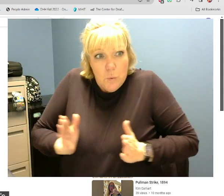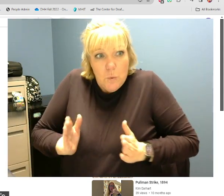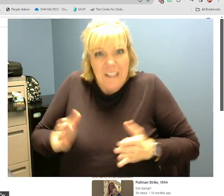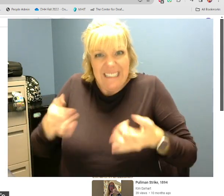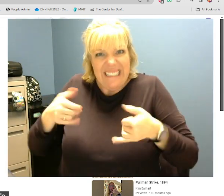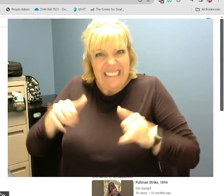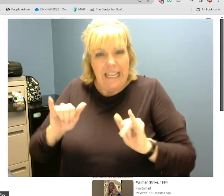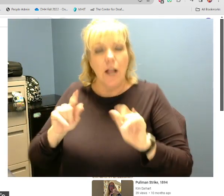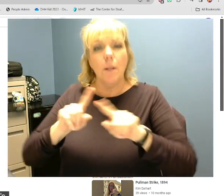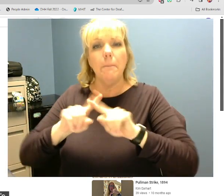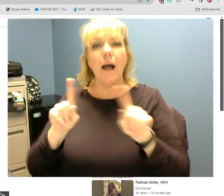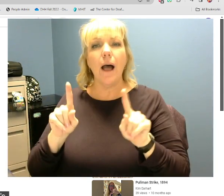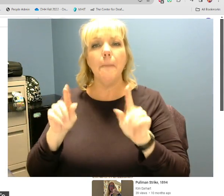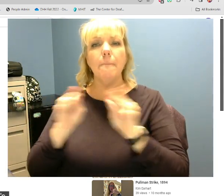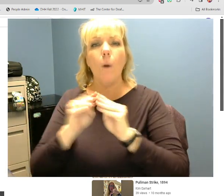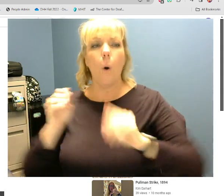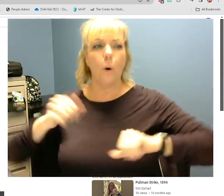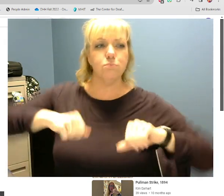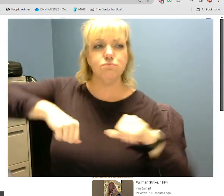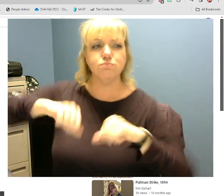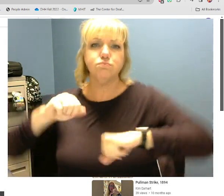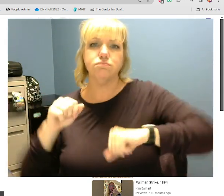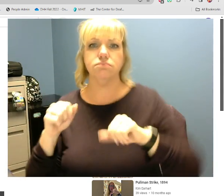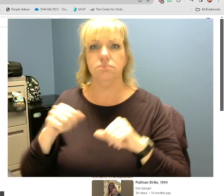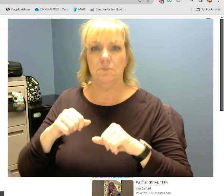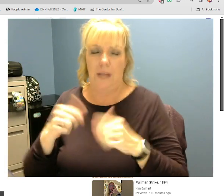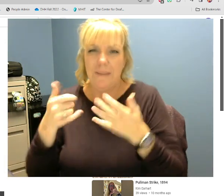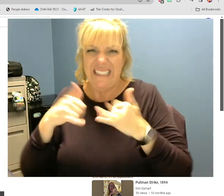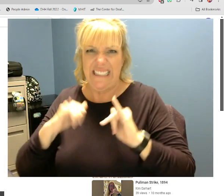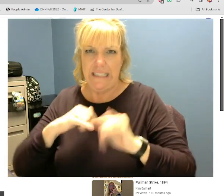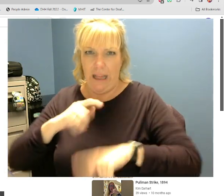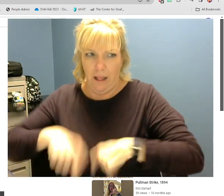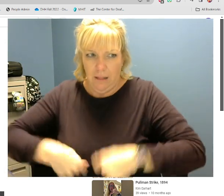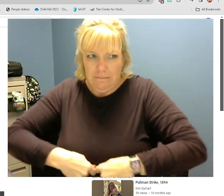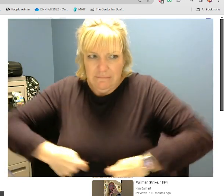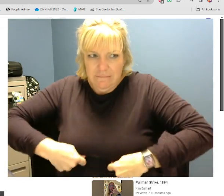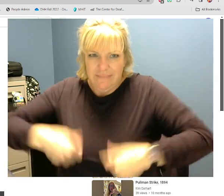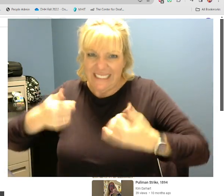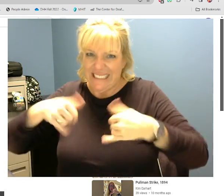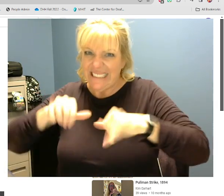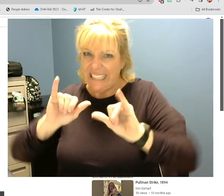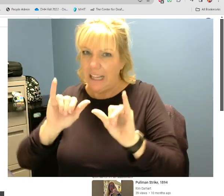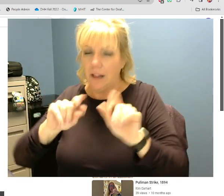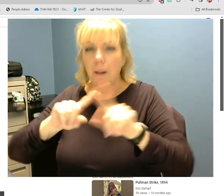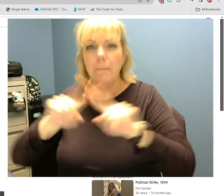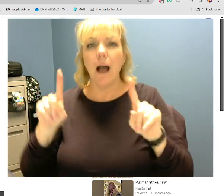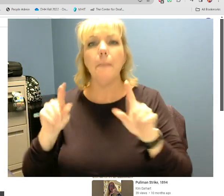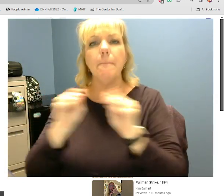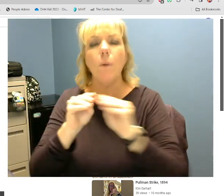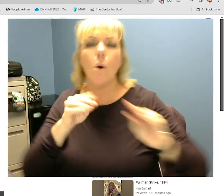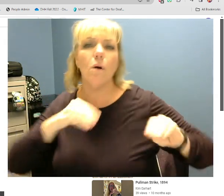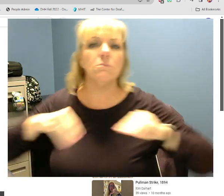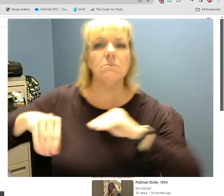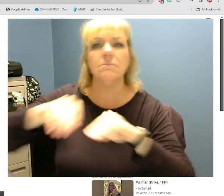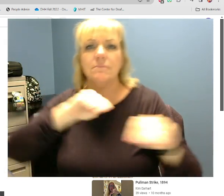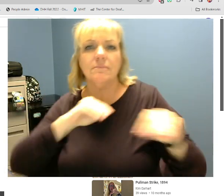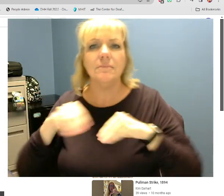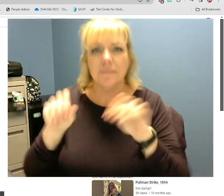more movement here. Part of the small waist is that they're still drawn, but there's more movement here, right?